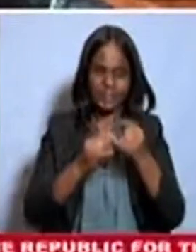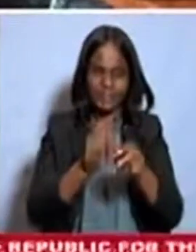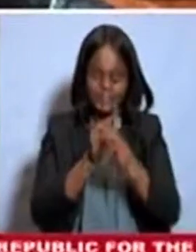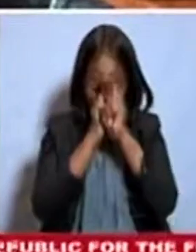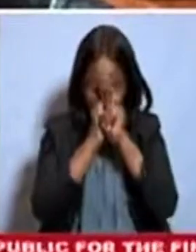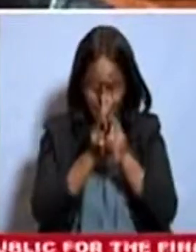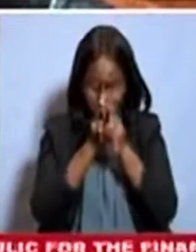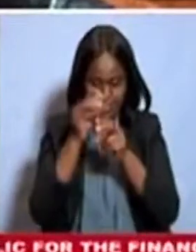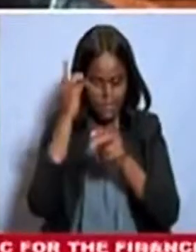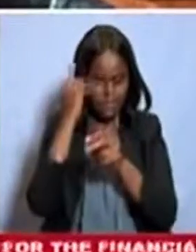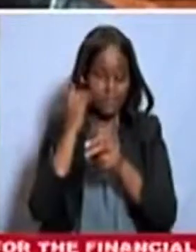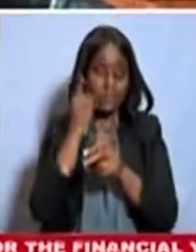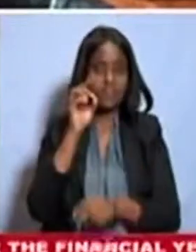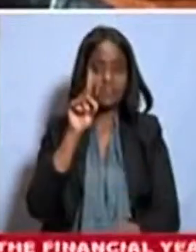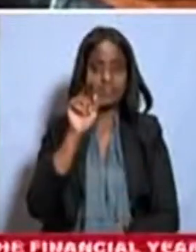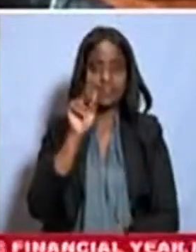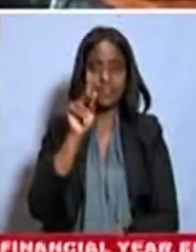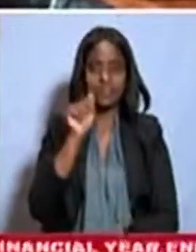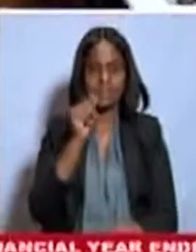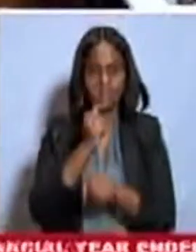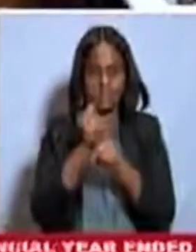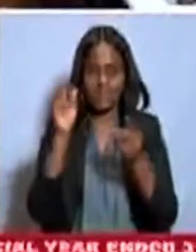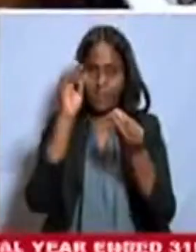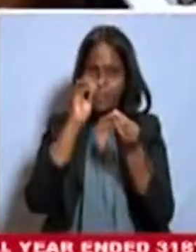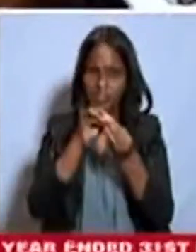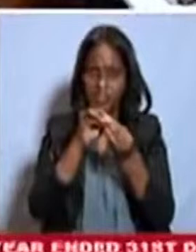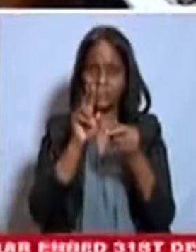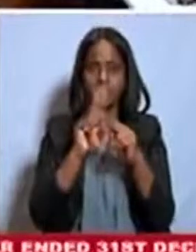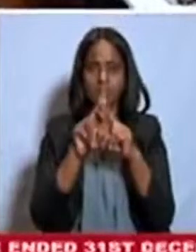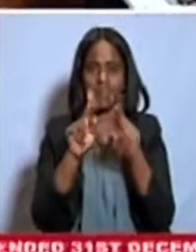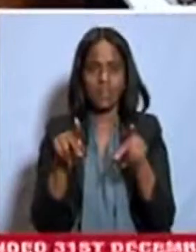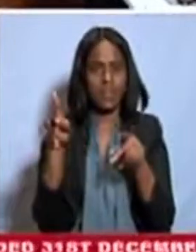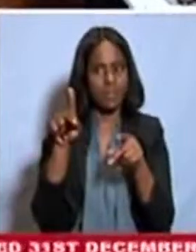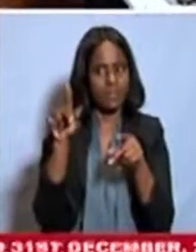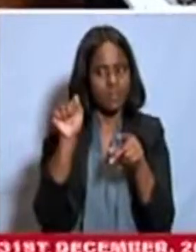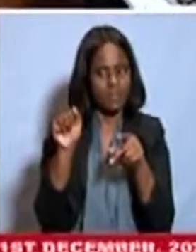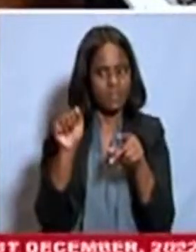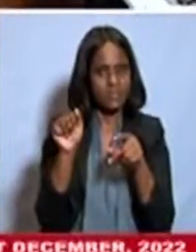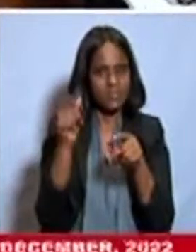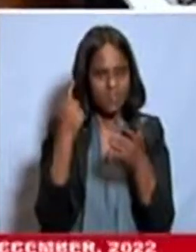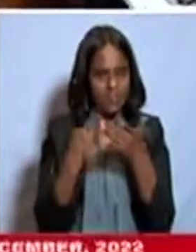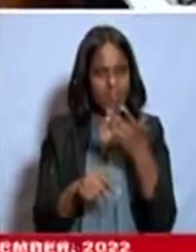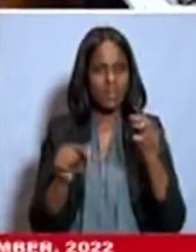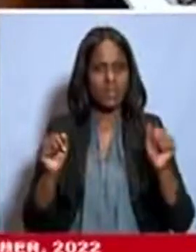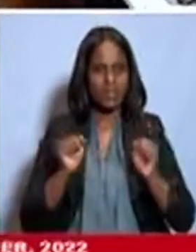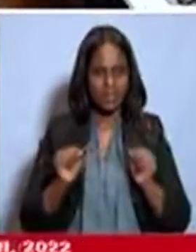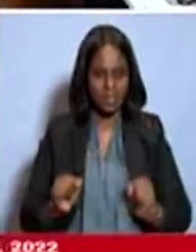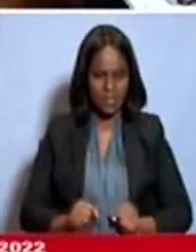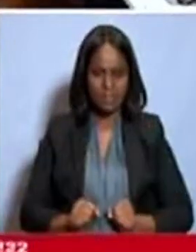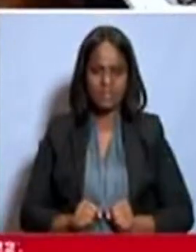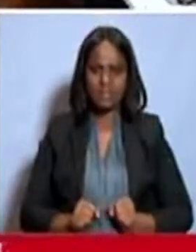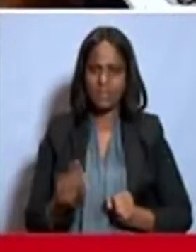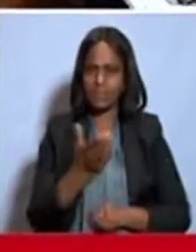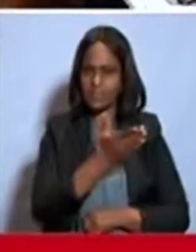Honorable Daka. Chair, just to add, controlling officer, what is the status? Do